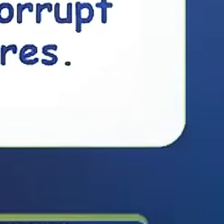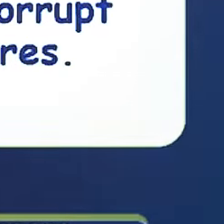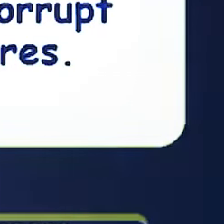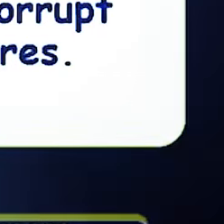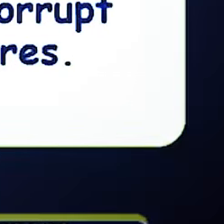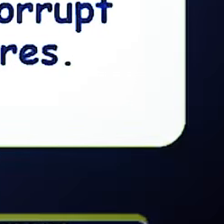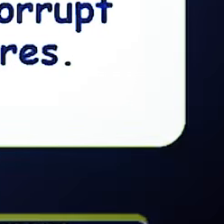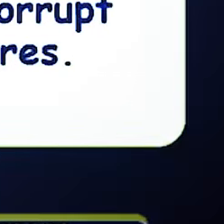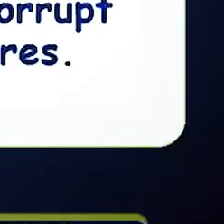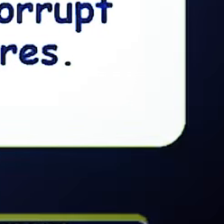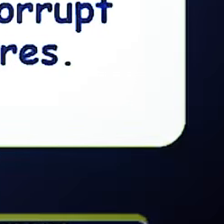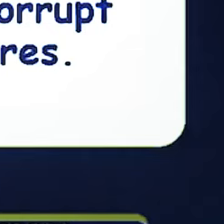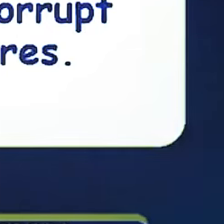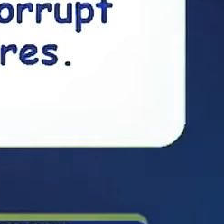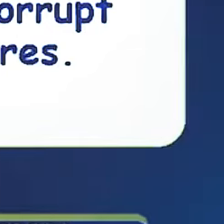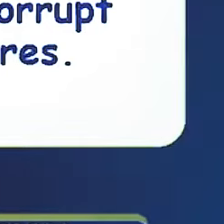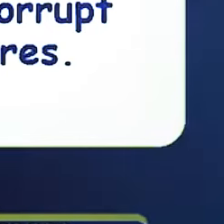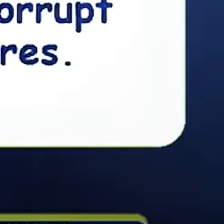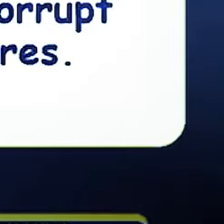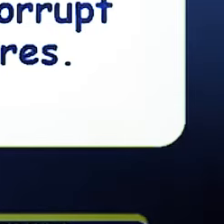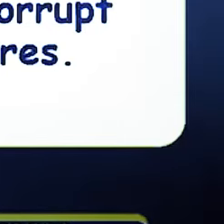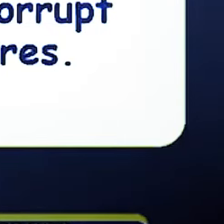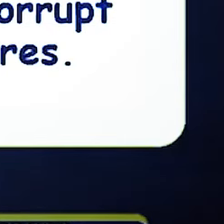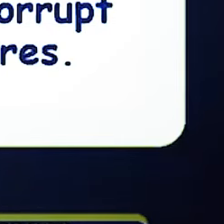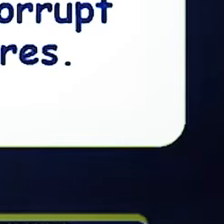causes suffering and